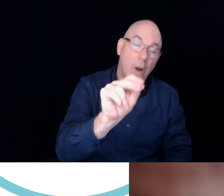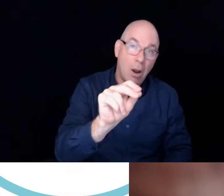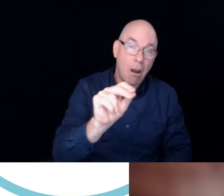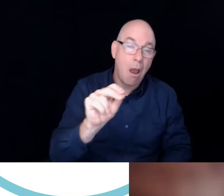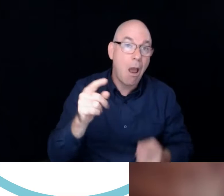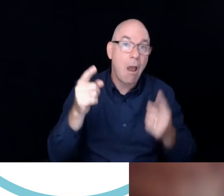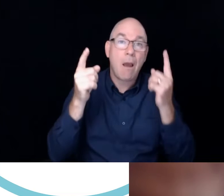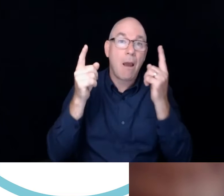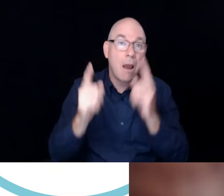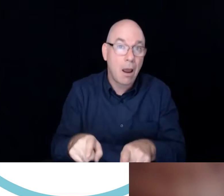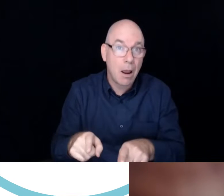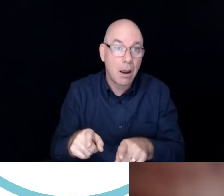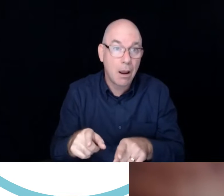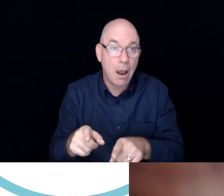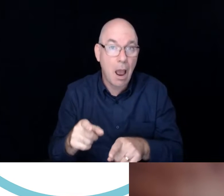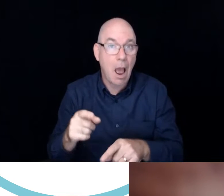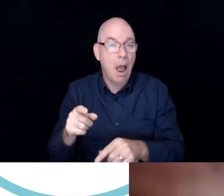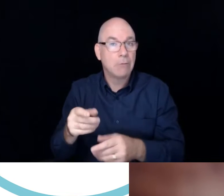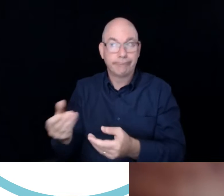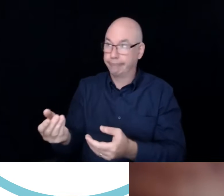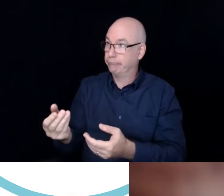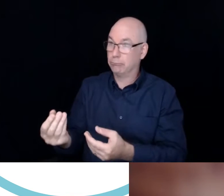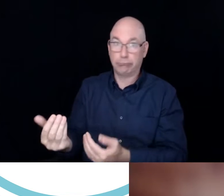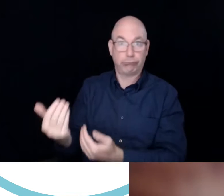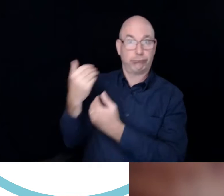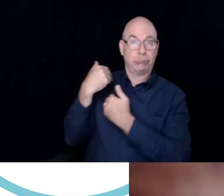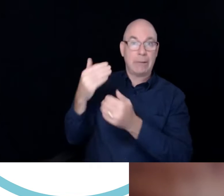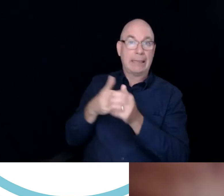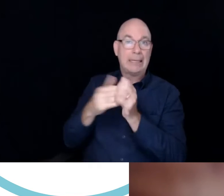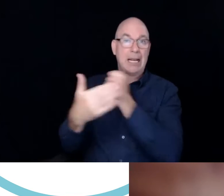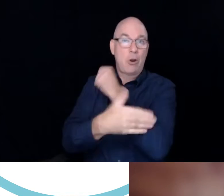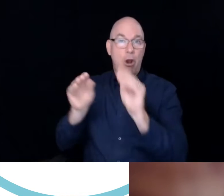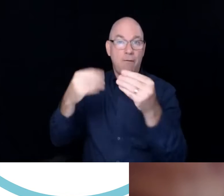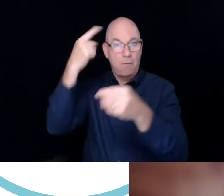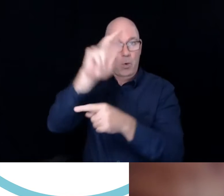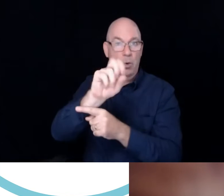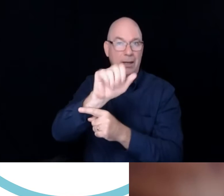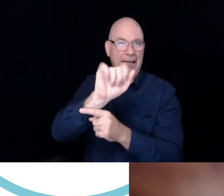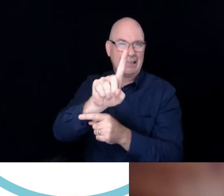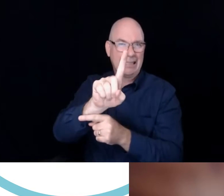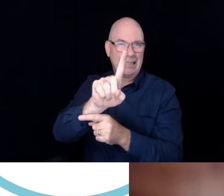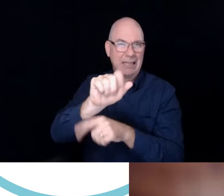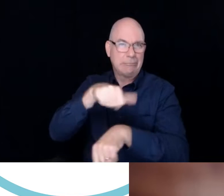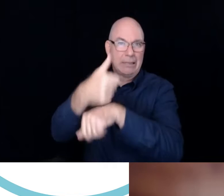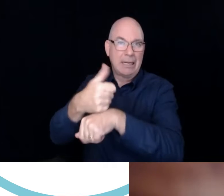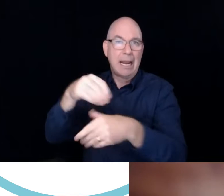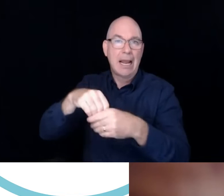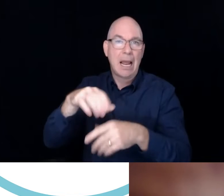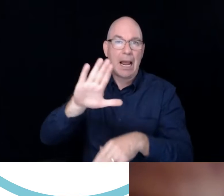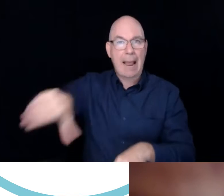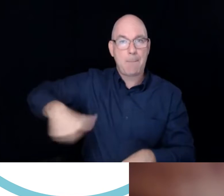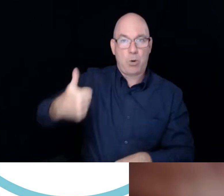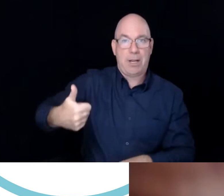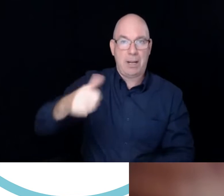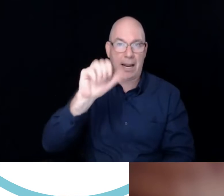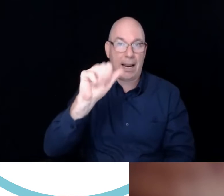to lead a country office for a USAID implementing organization in Cambodia. And so that was a